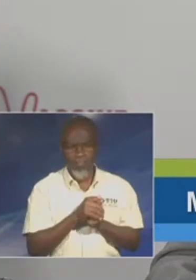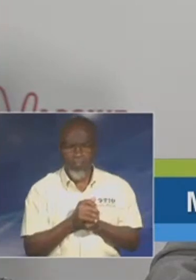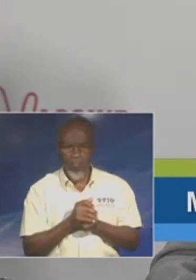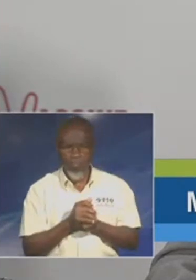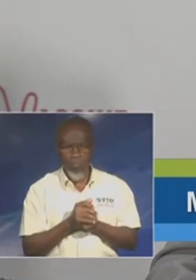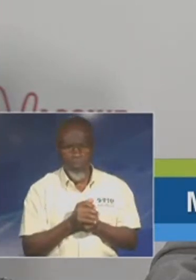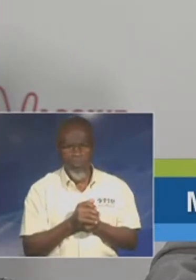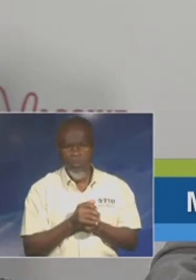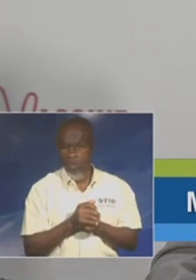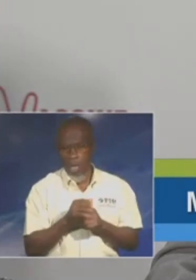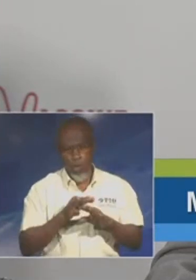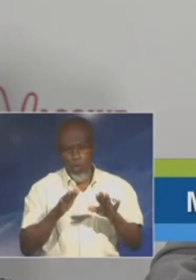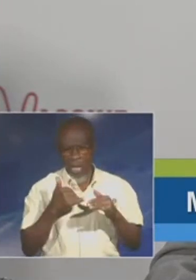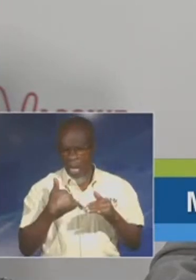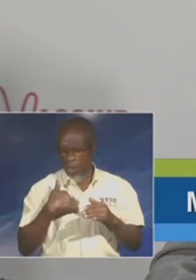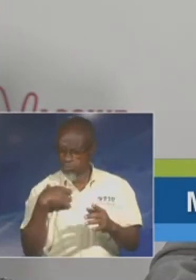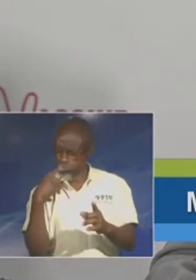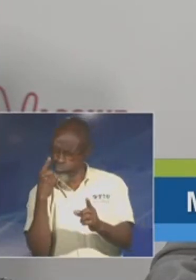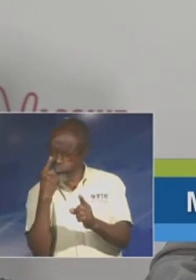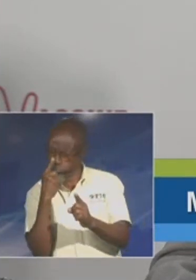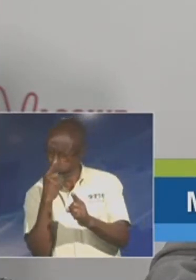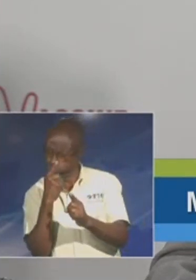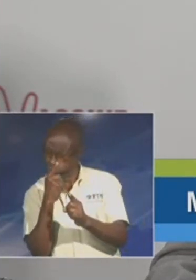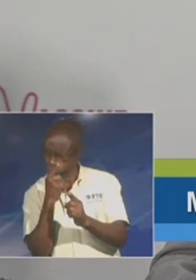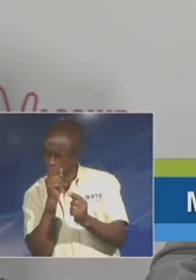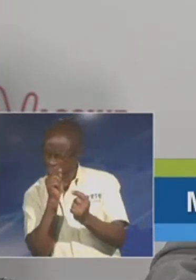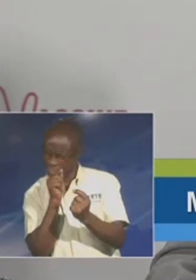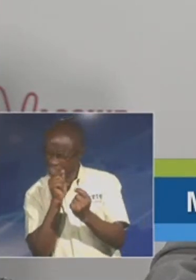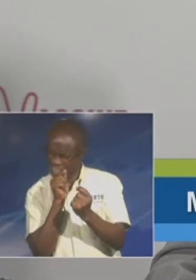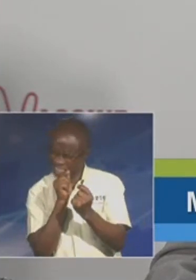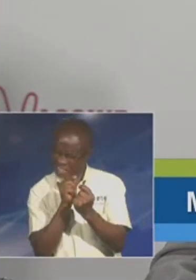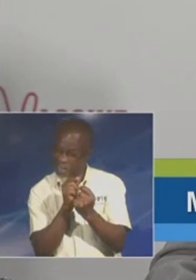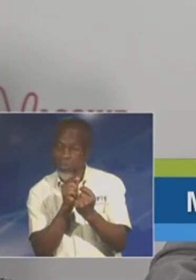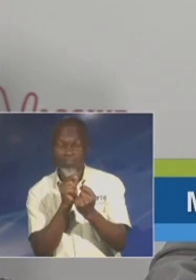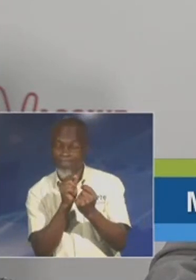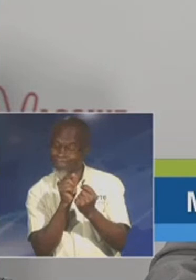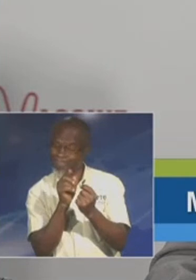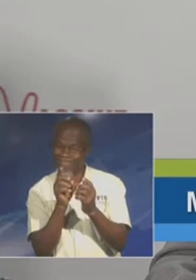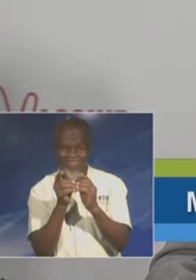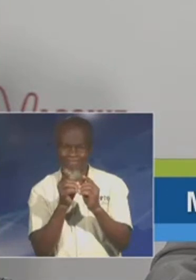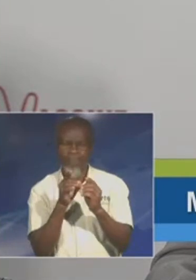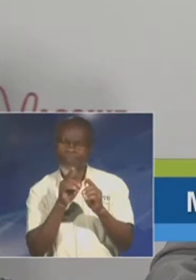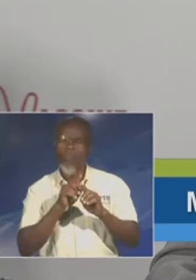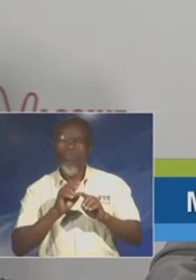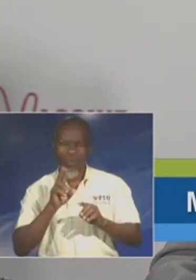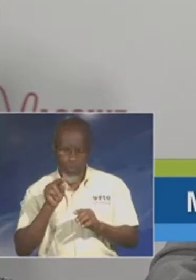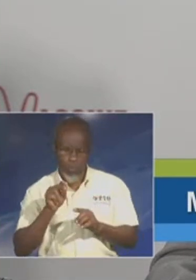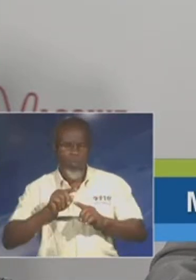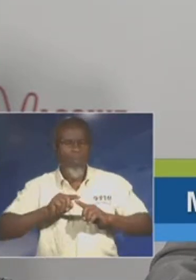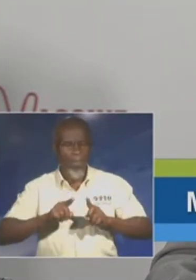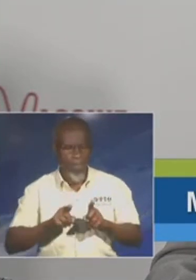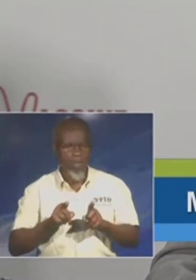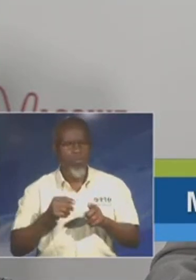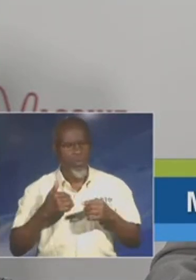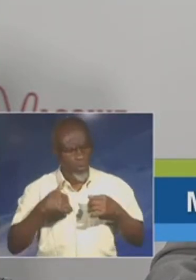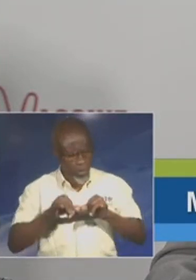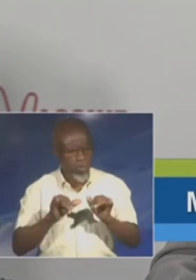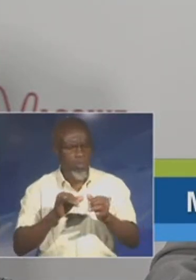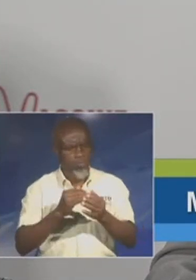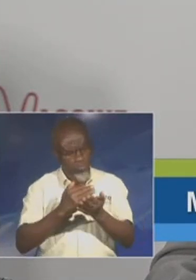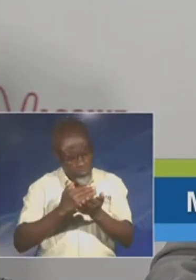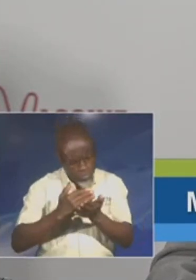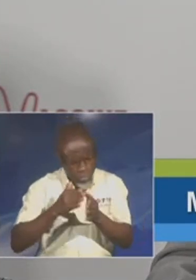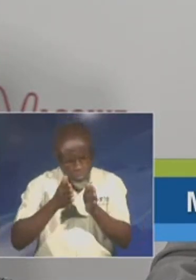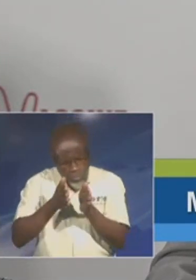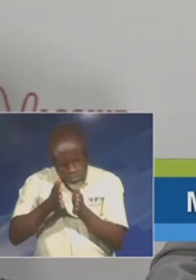dates as yet, but the logistics to bring it in, getting flight details and so on, are being worked on. And as soon as we